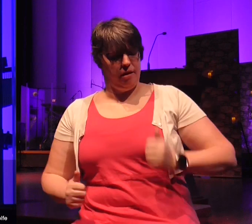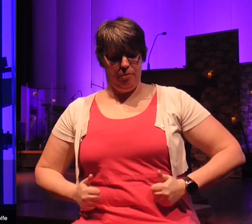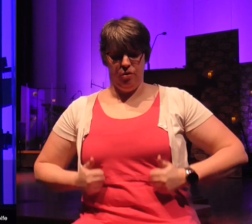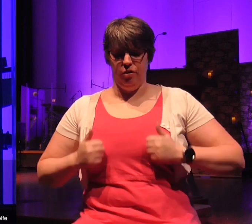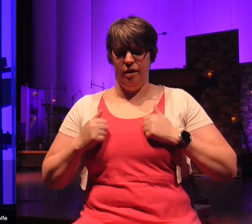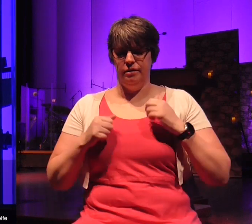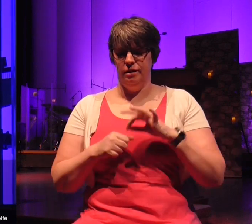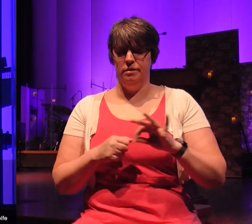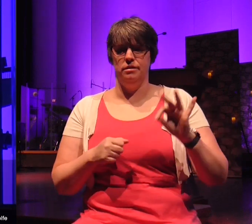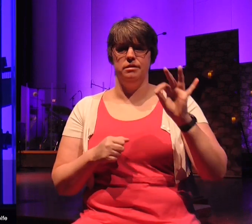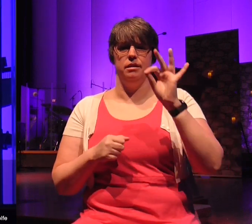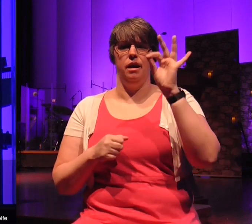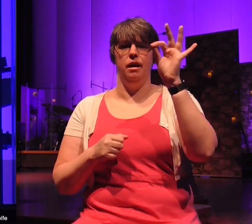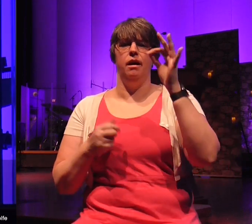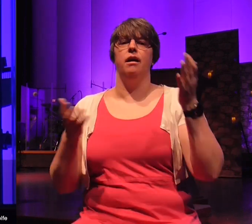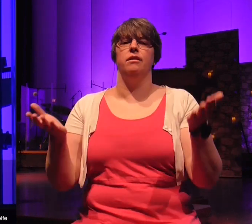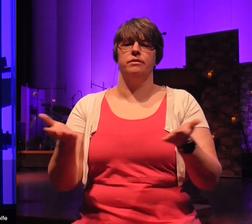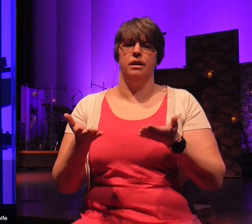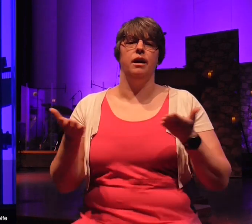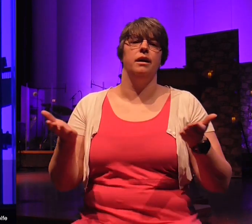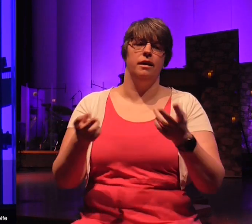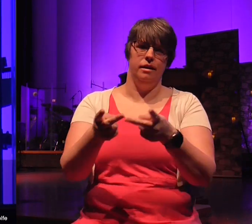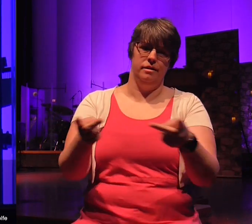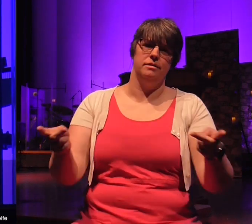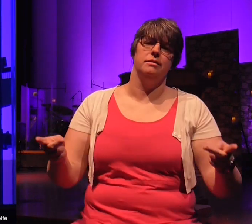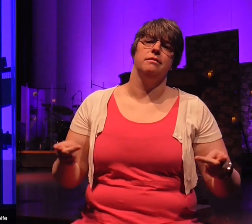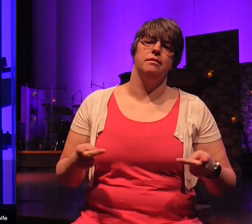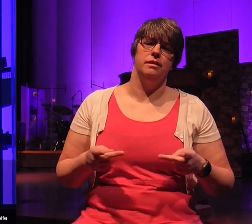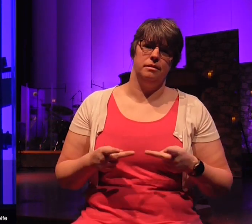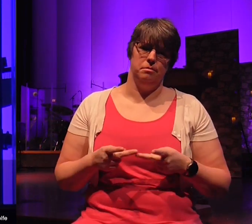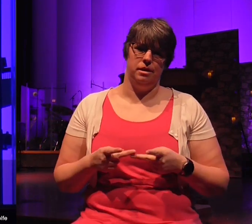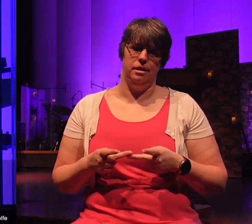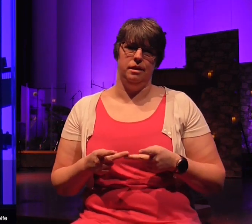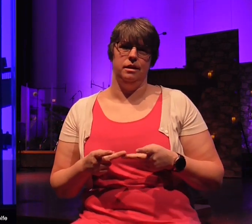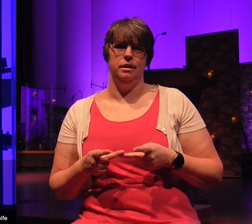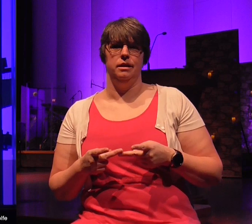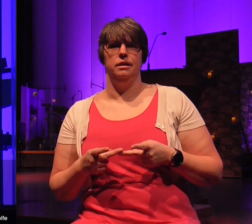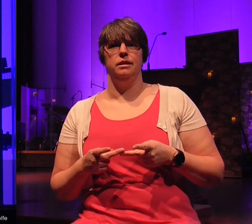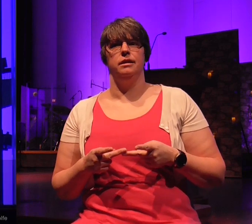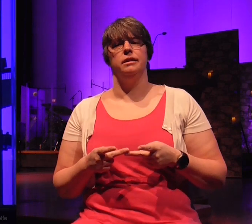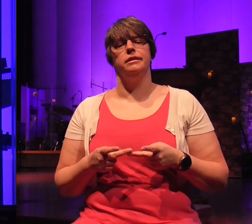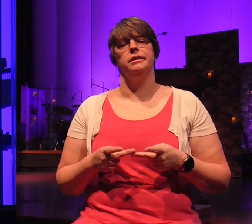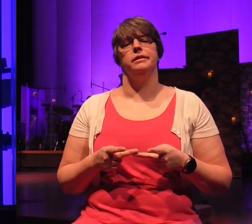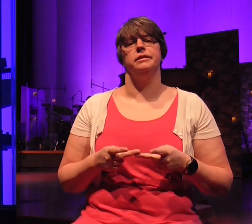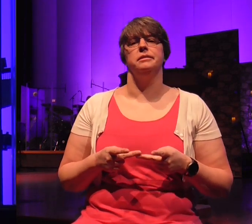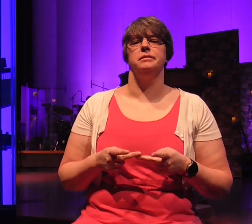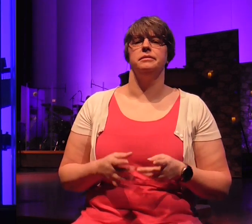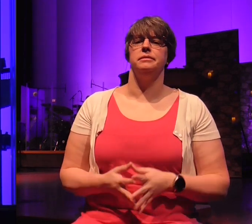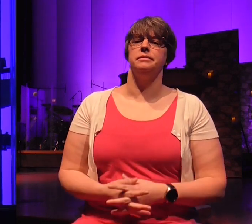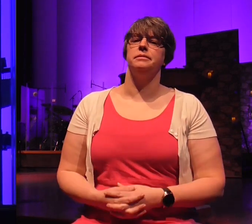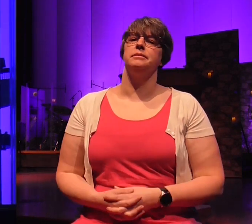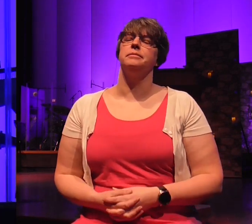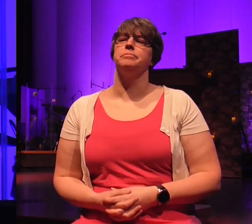Surely the presence of God is in this place.